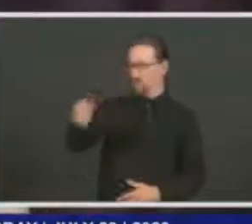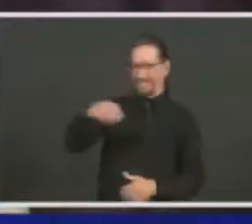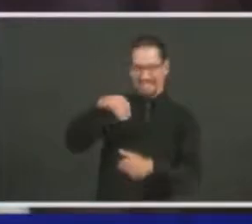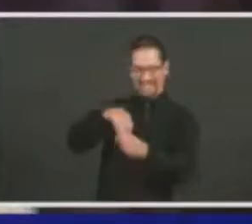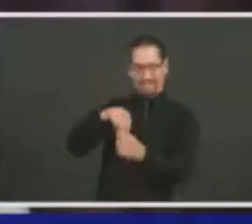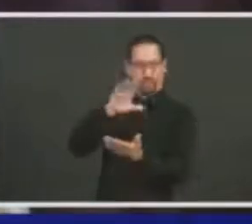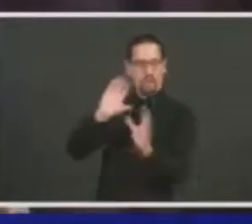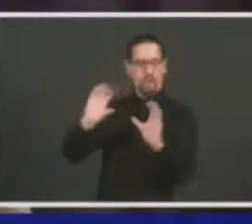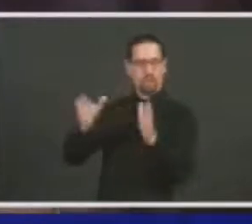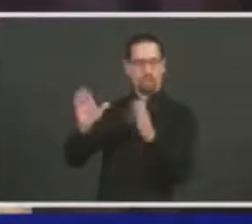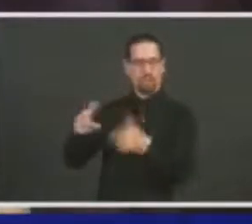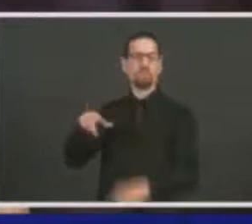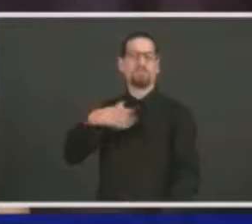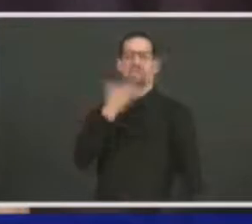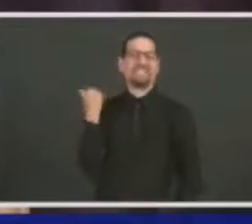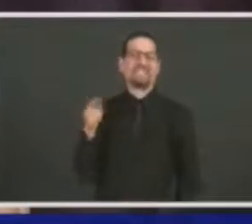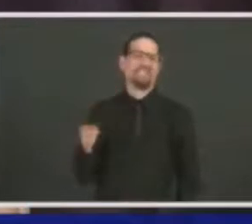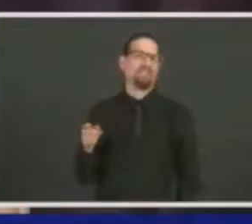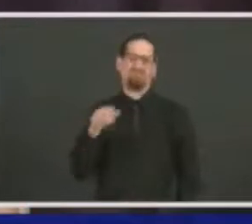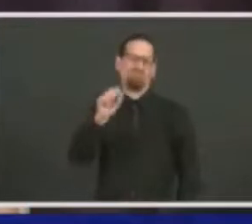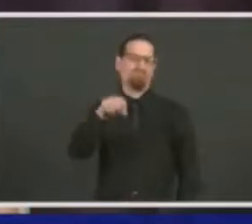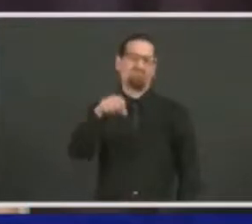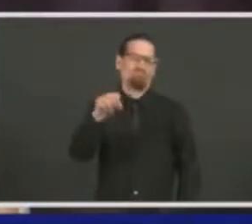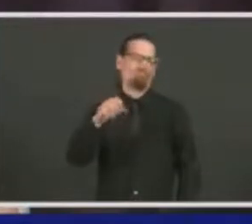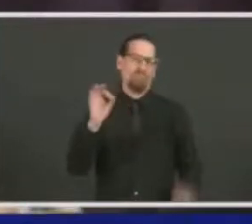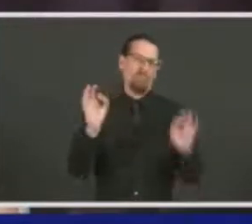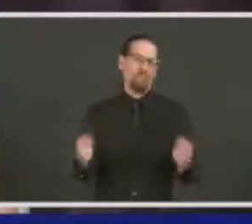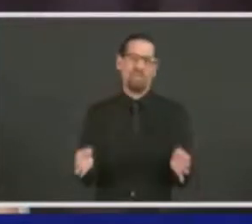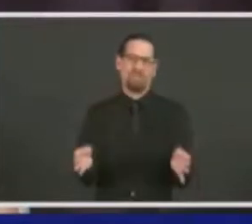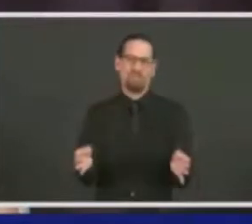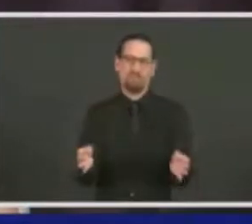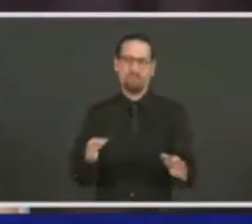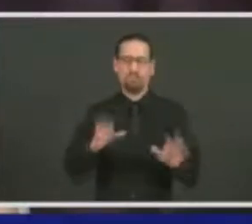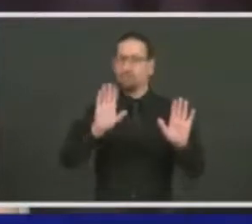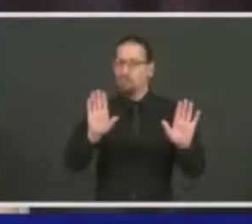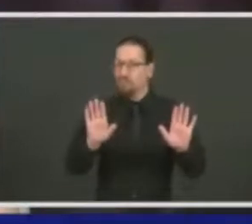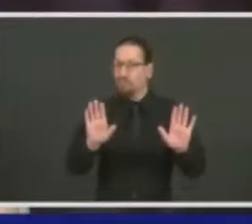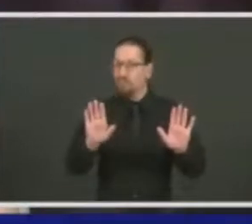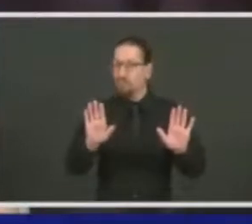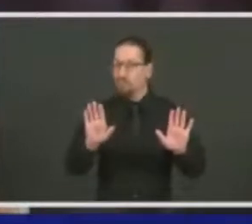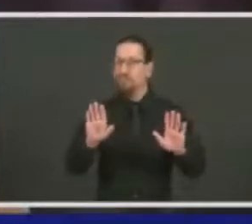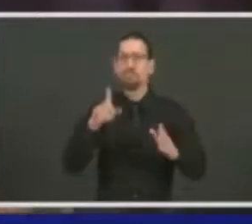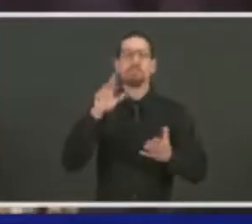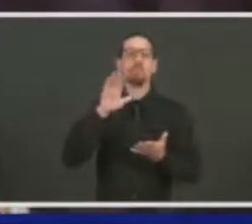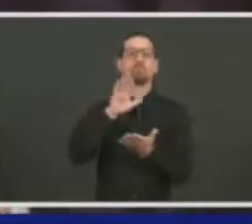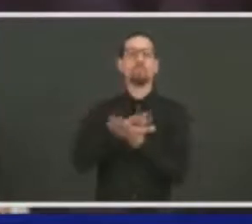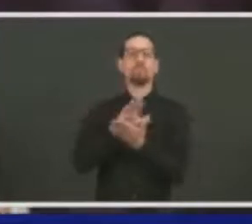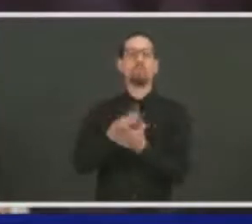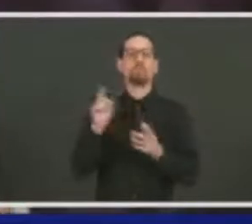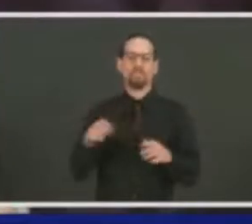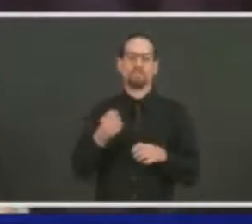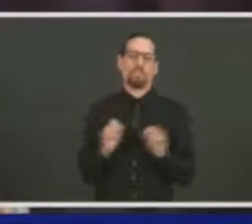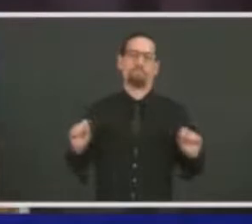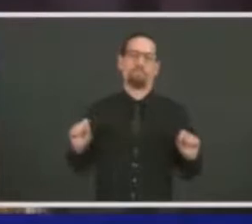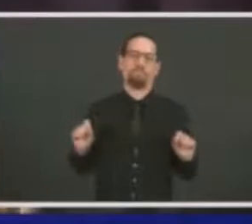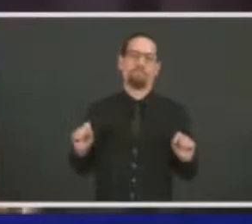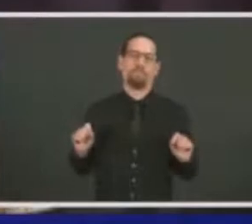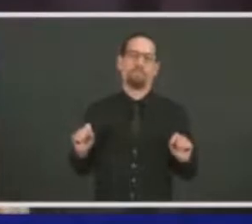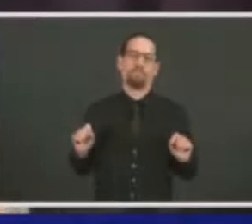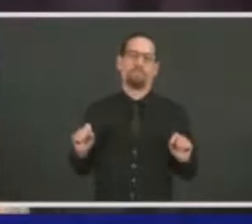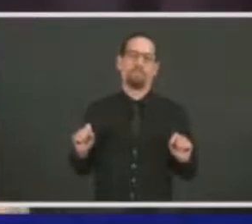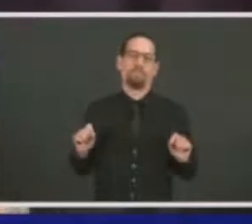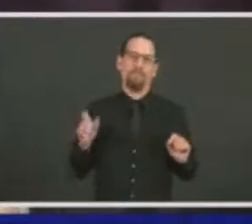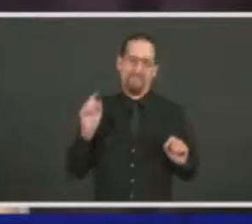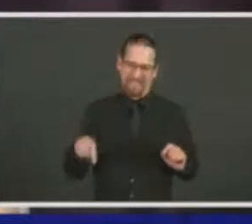But only if it's safe. I want everyone to understand that we are going to take the precautions and meet the